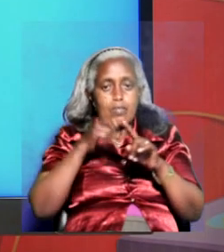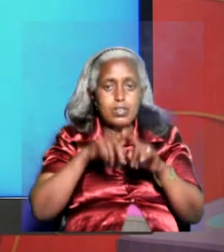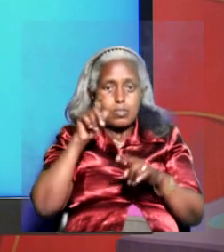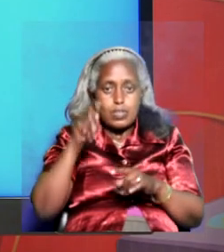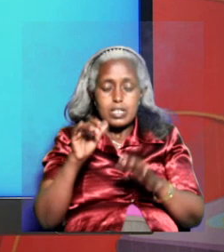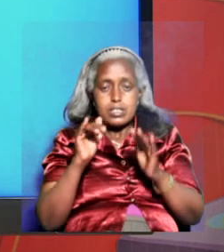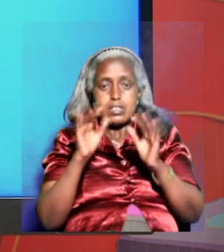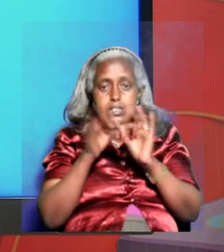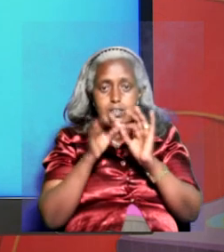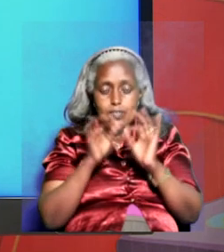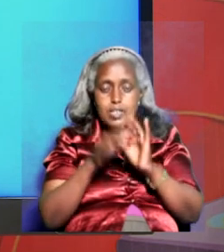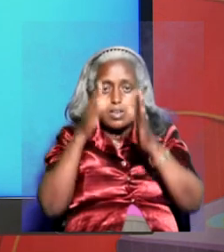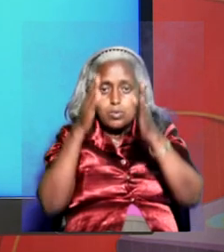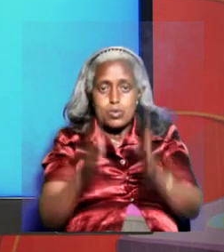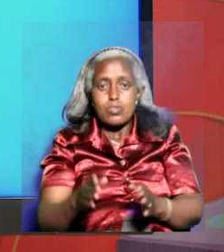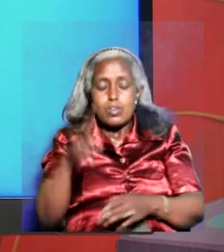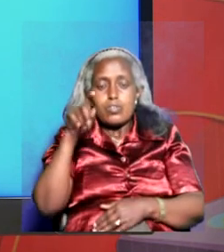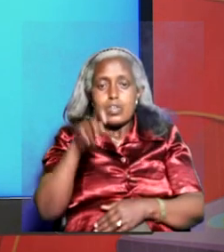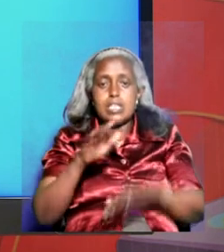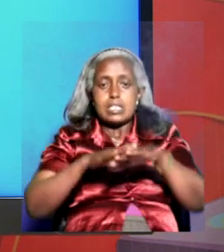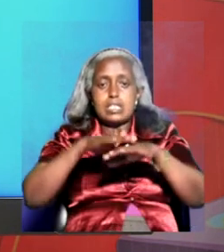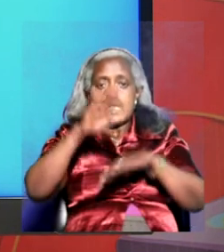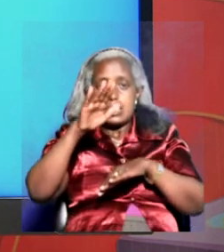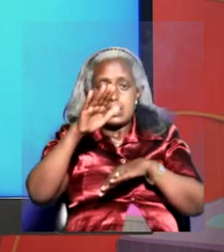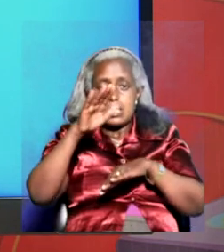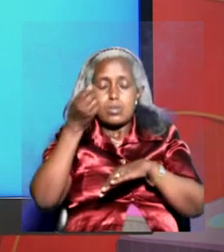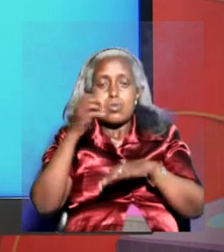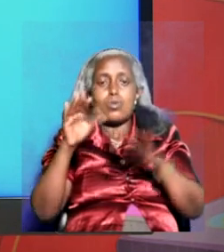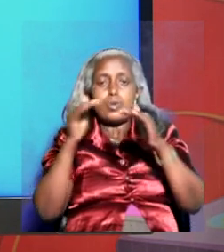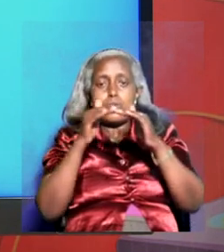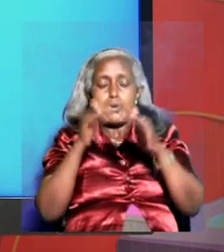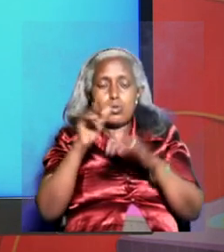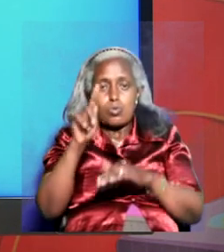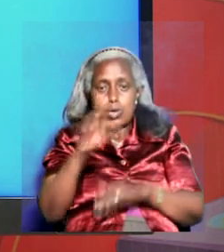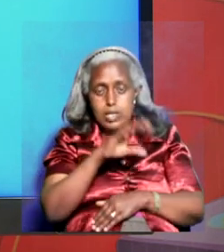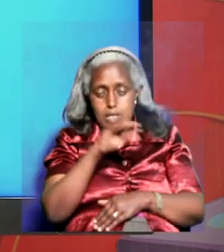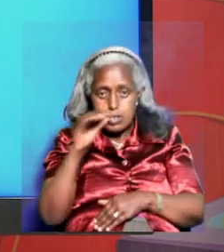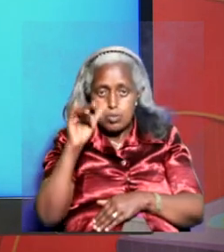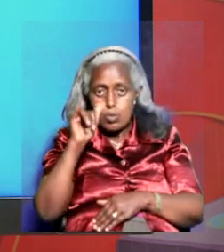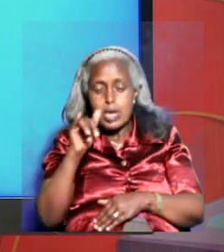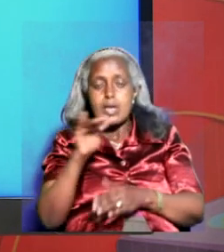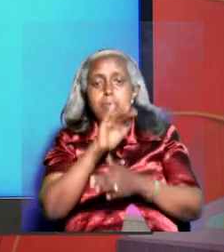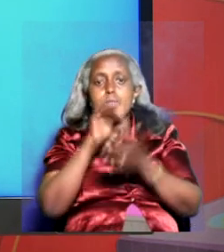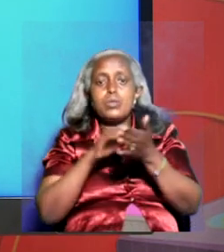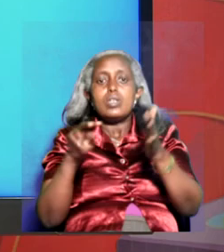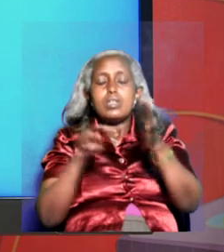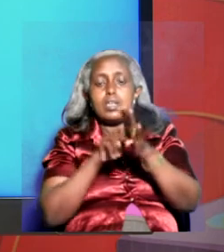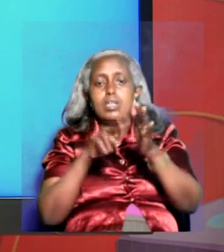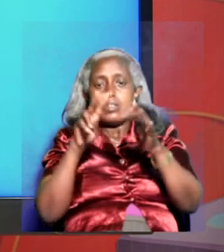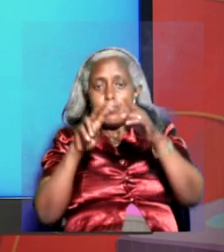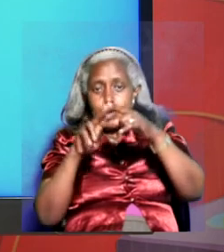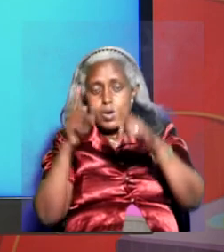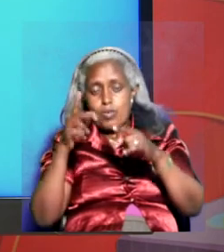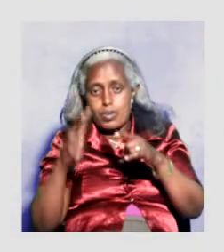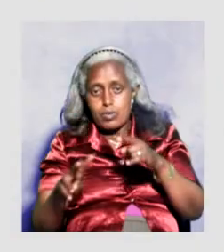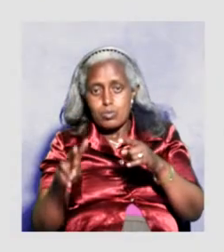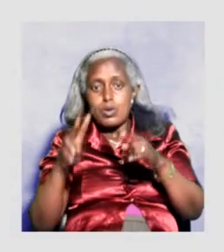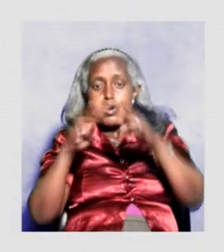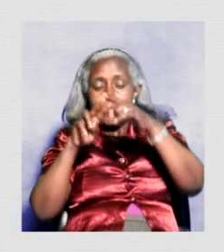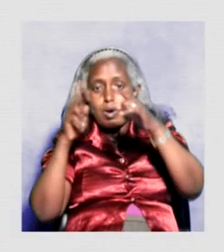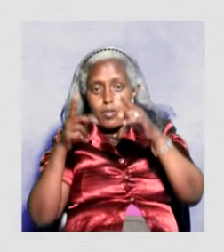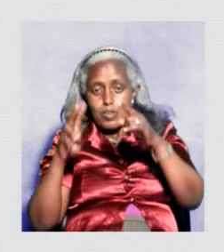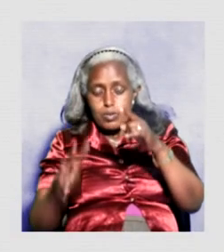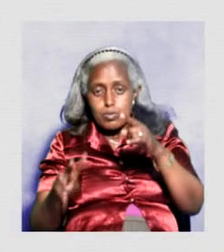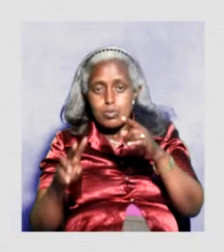on absolute value of x greater than or equal to 1 and y is between negative pi over 2 to pi over 2 including